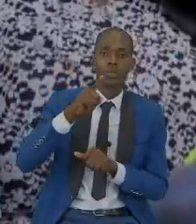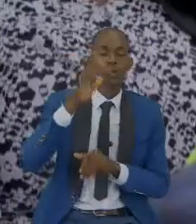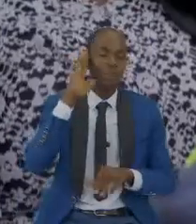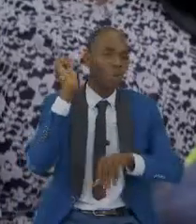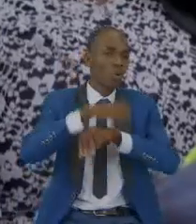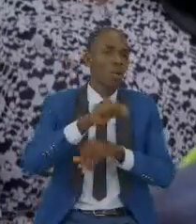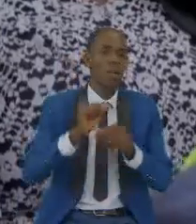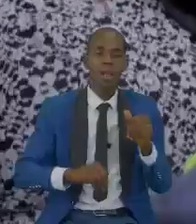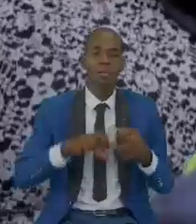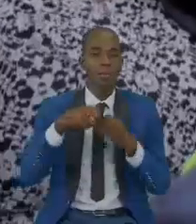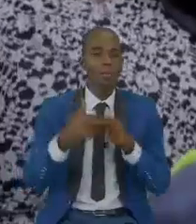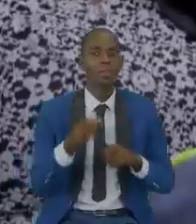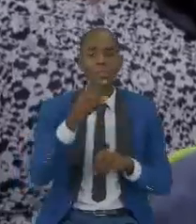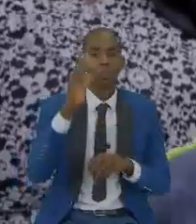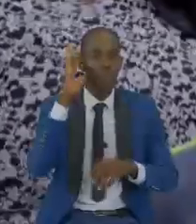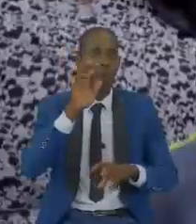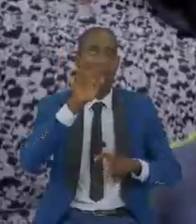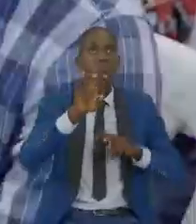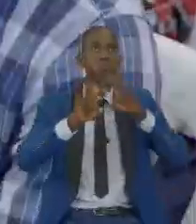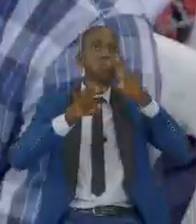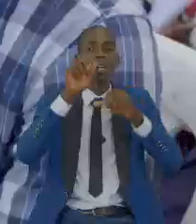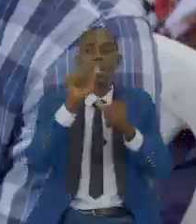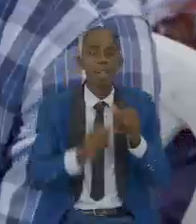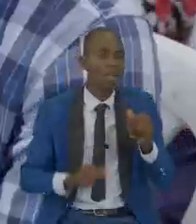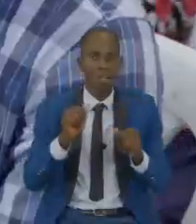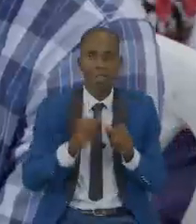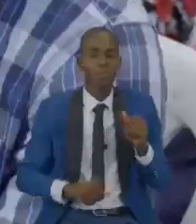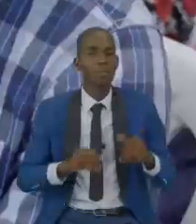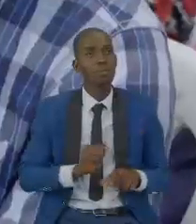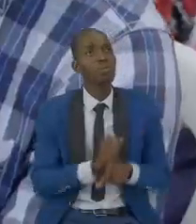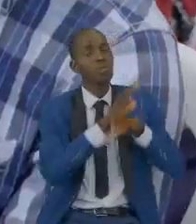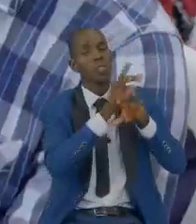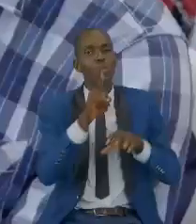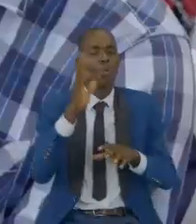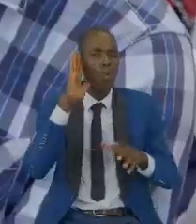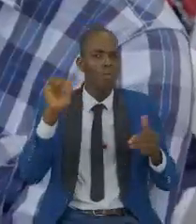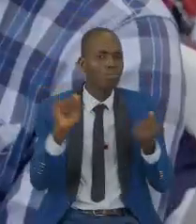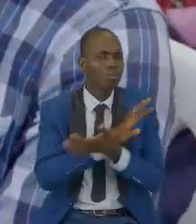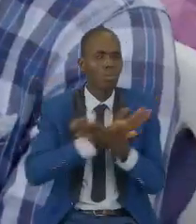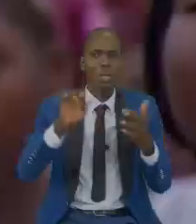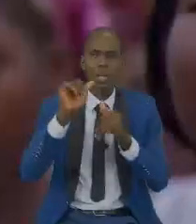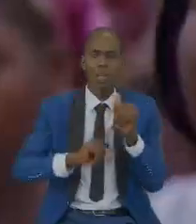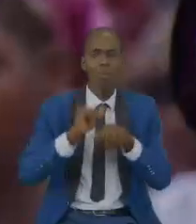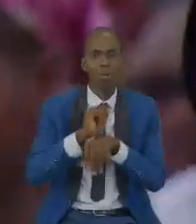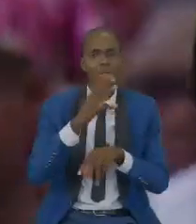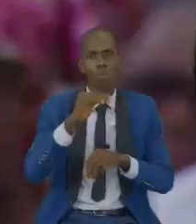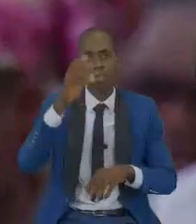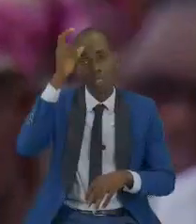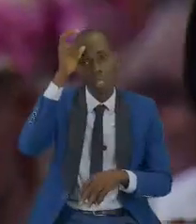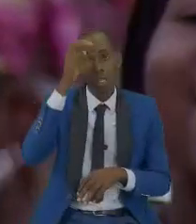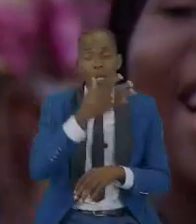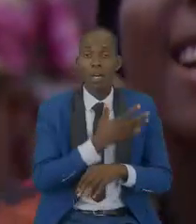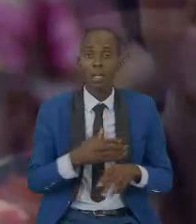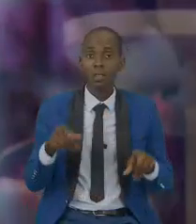mountain. You will climb every mountain. You will destroy every work of the devil. And as you